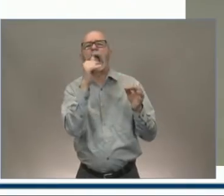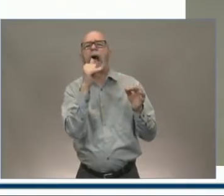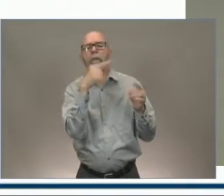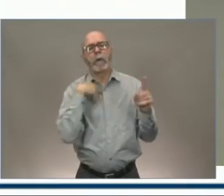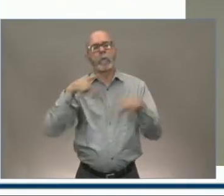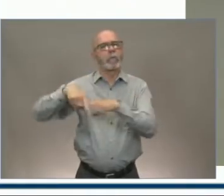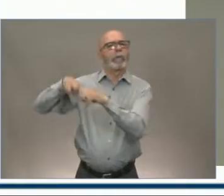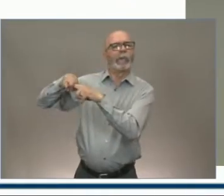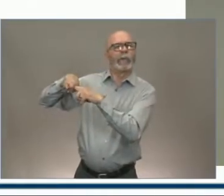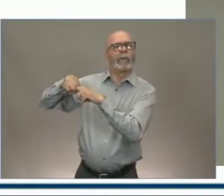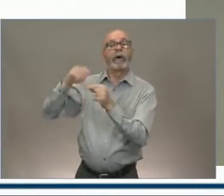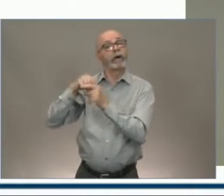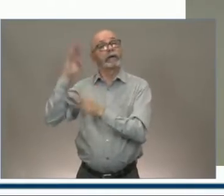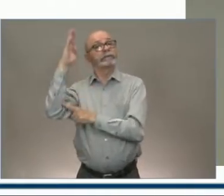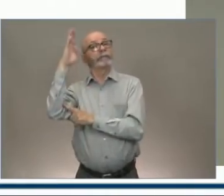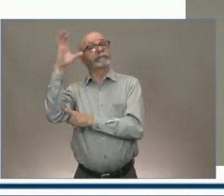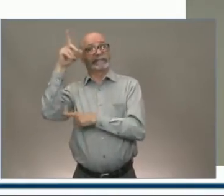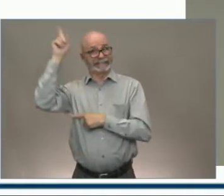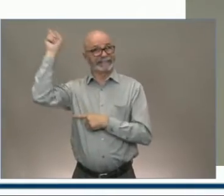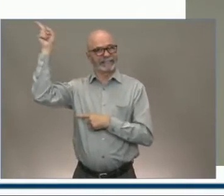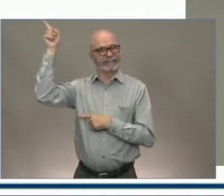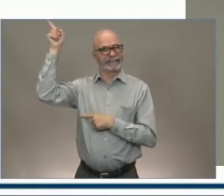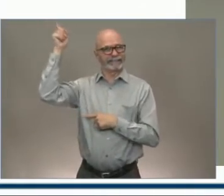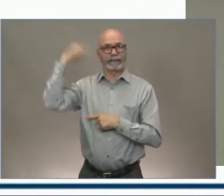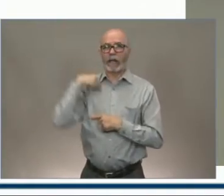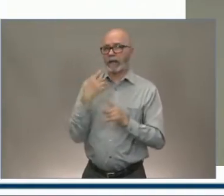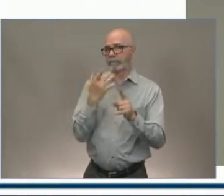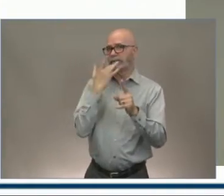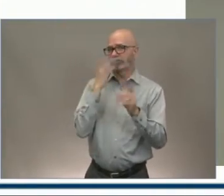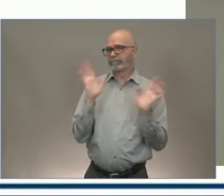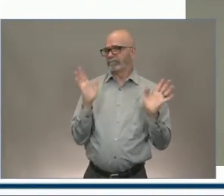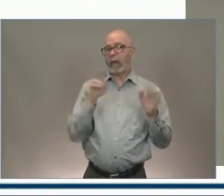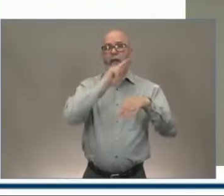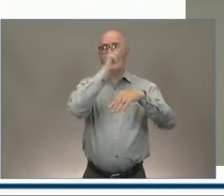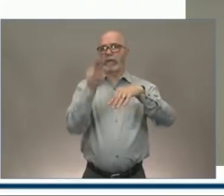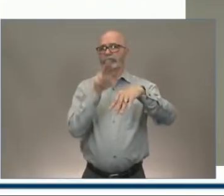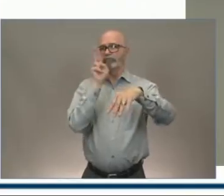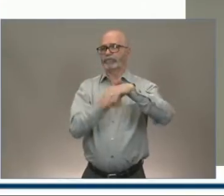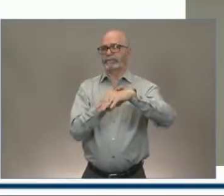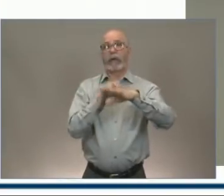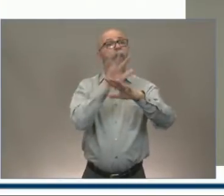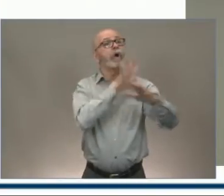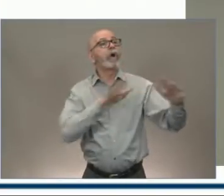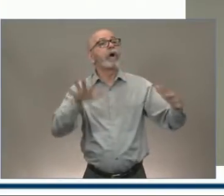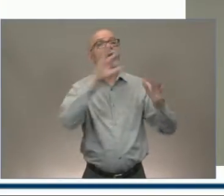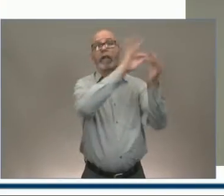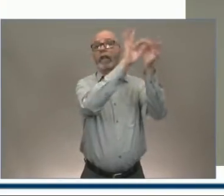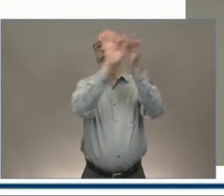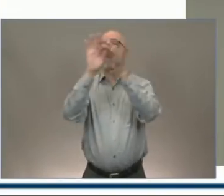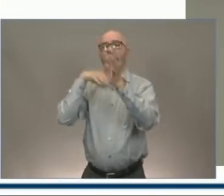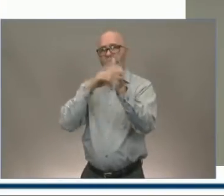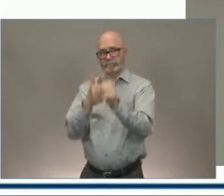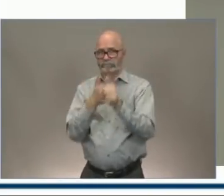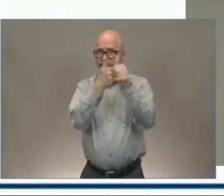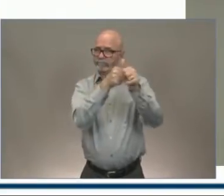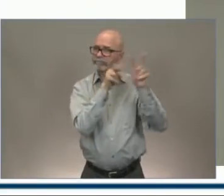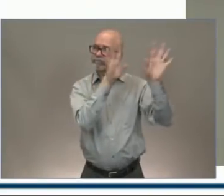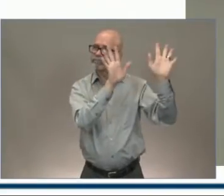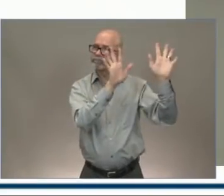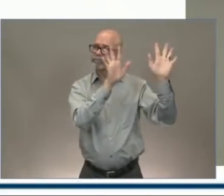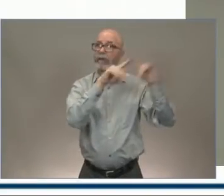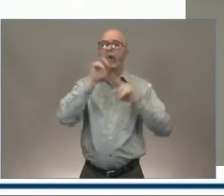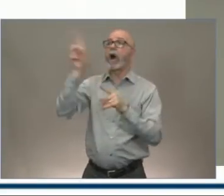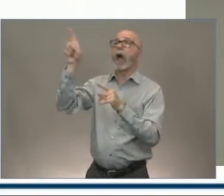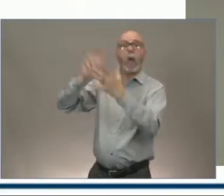a national process. We typically wait for the National Advisory Committee on Immunization to release recommendations, and we're waiting for that. That's likely to happen